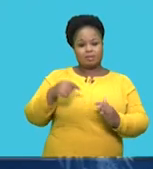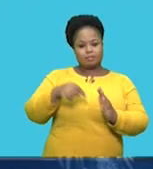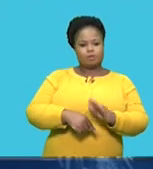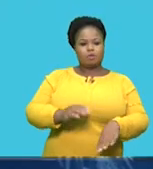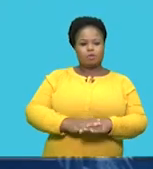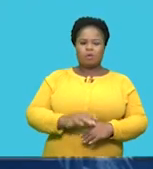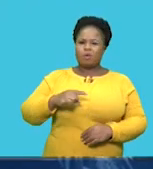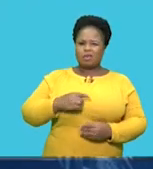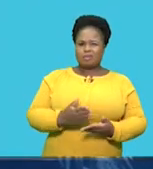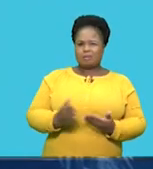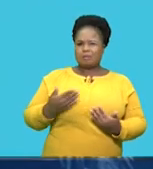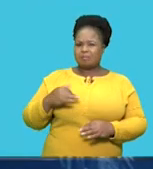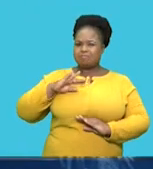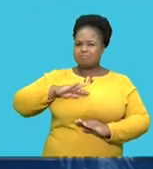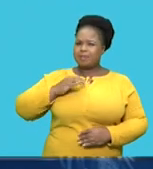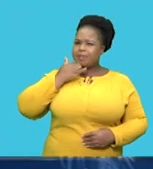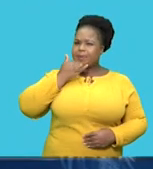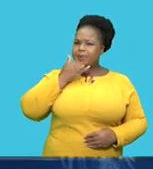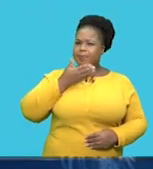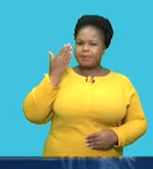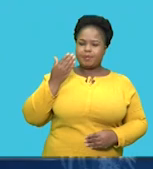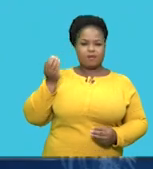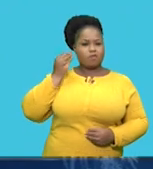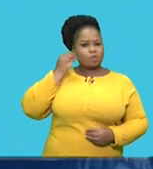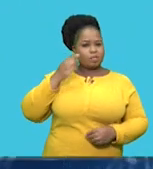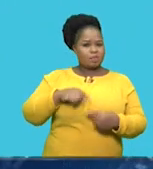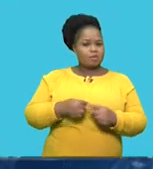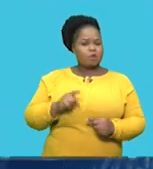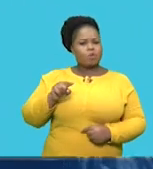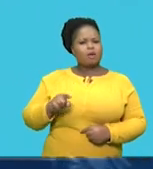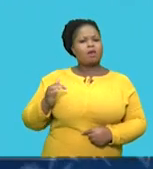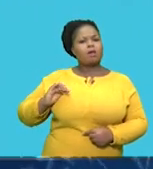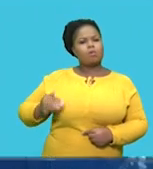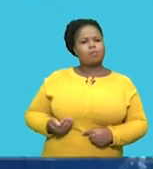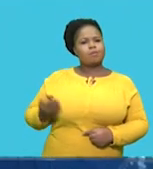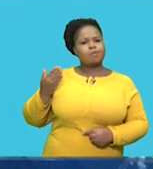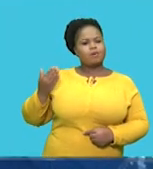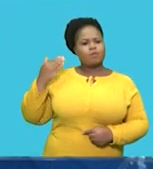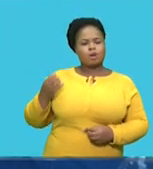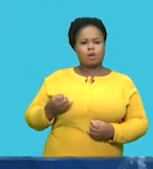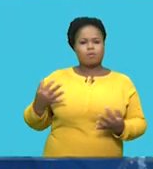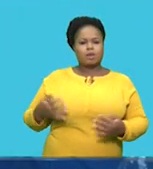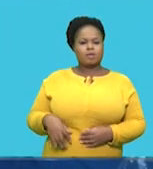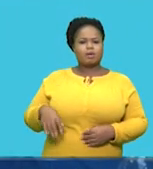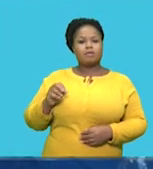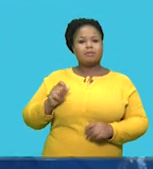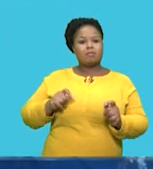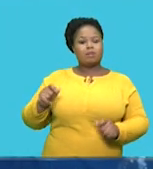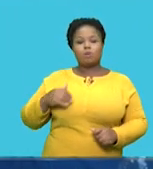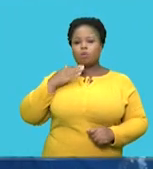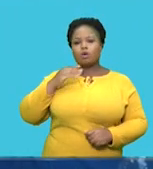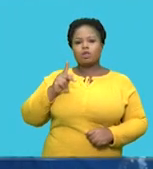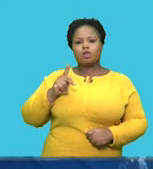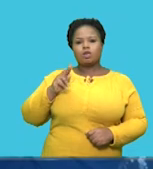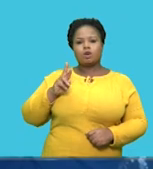se kgotsofale ke mahlasipa ke nyewe ya go betwa ga basadi ba robedi ka palo tikologong ya Krugerstop kgweding